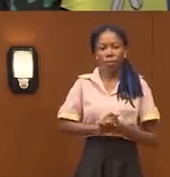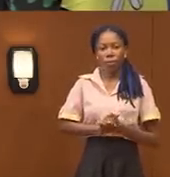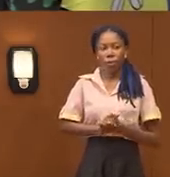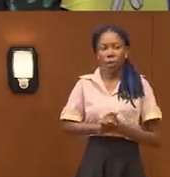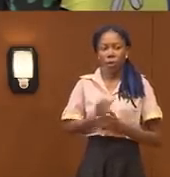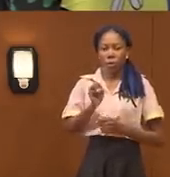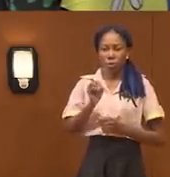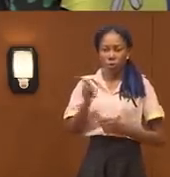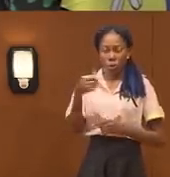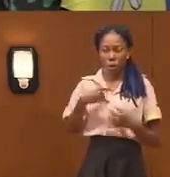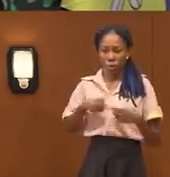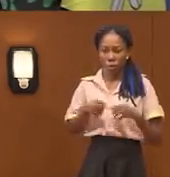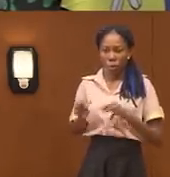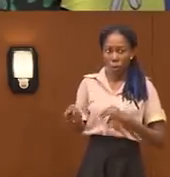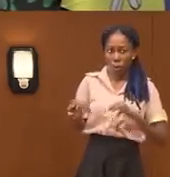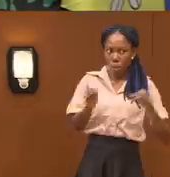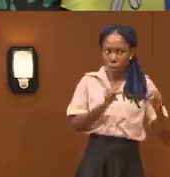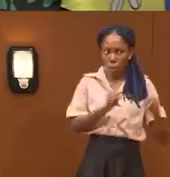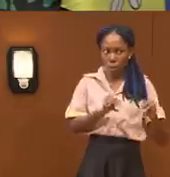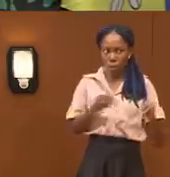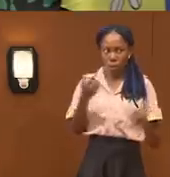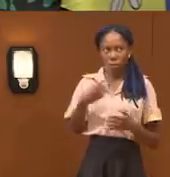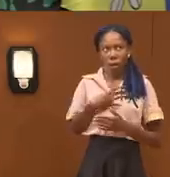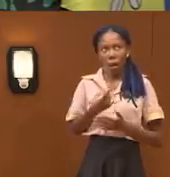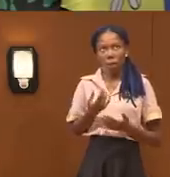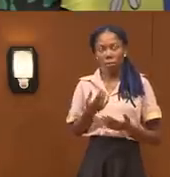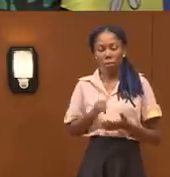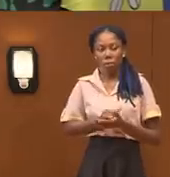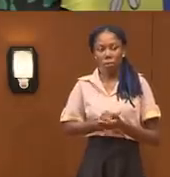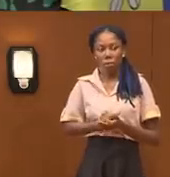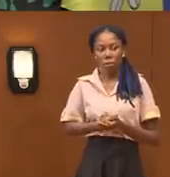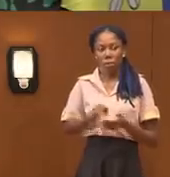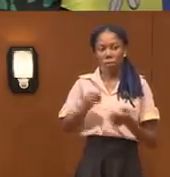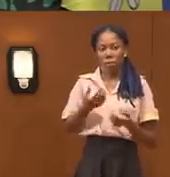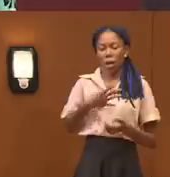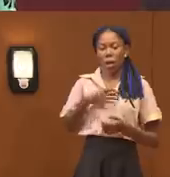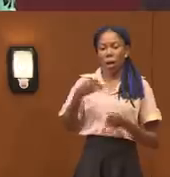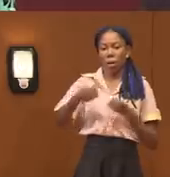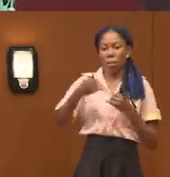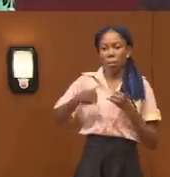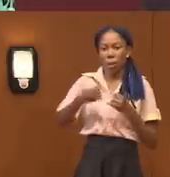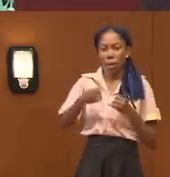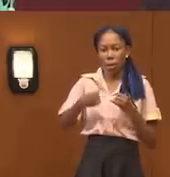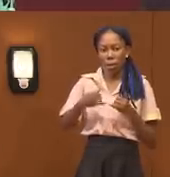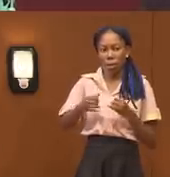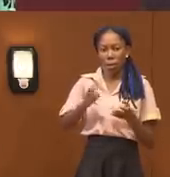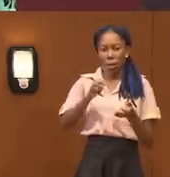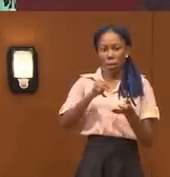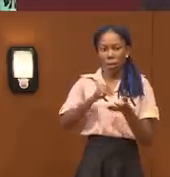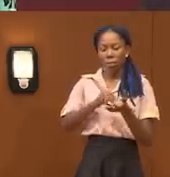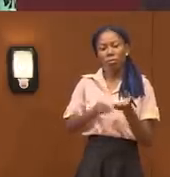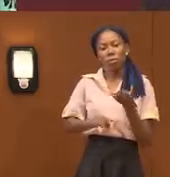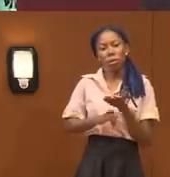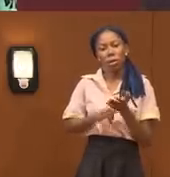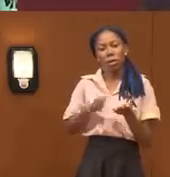So you have to move out by, you agree to that you move out by ending of May. That's 3 months'